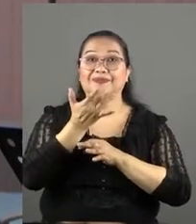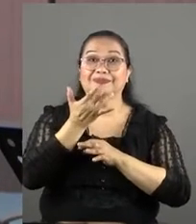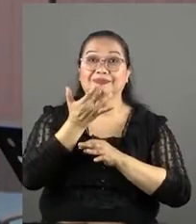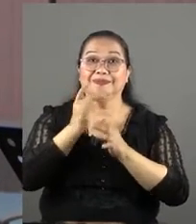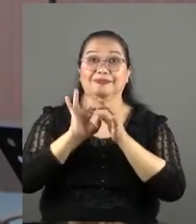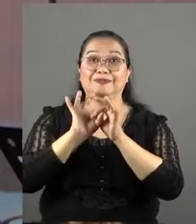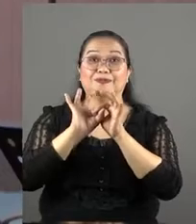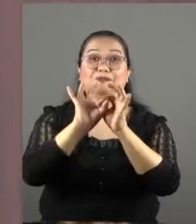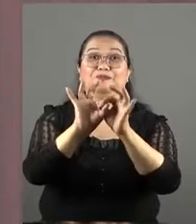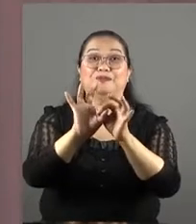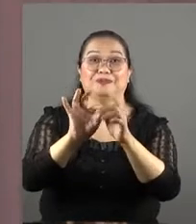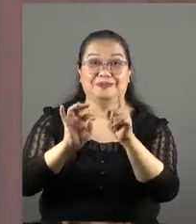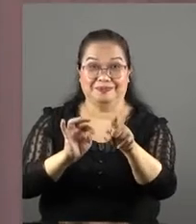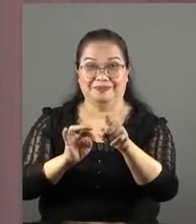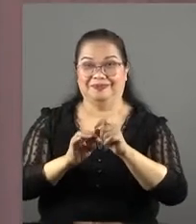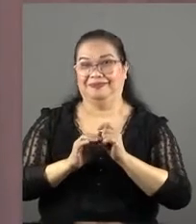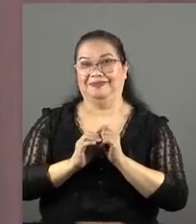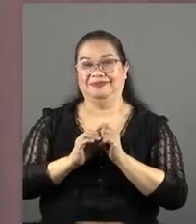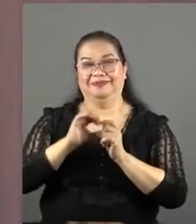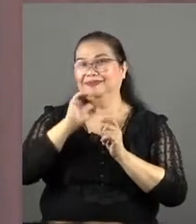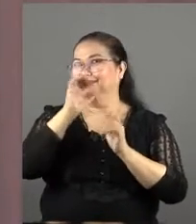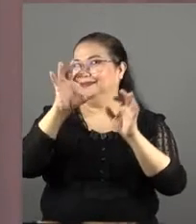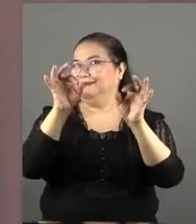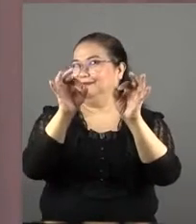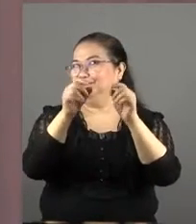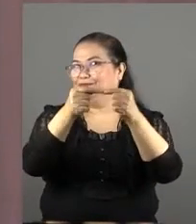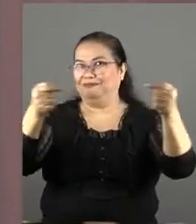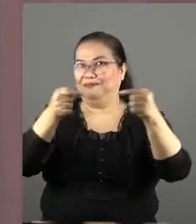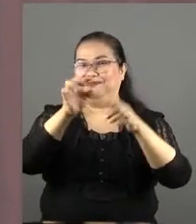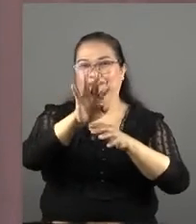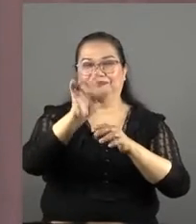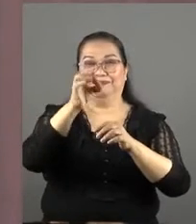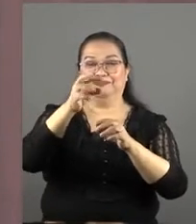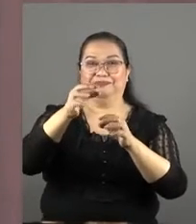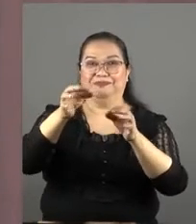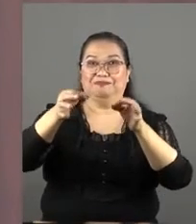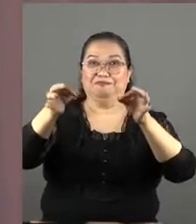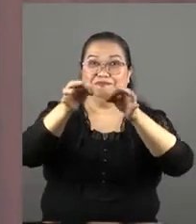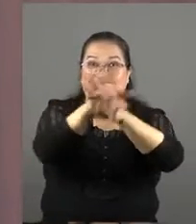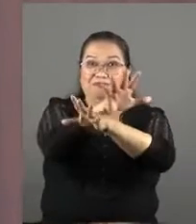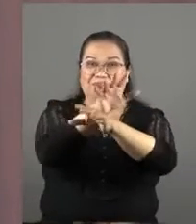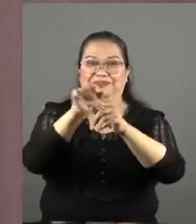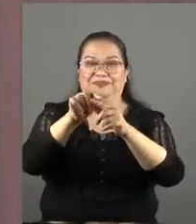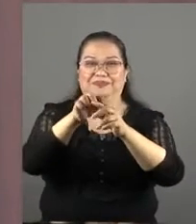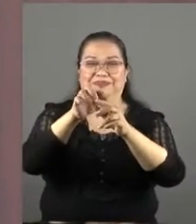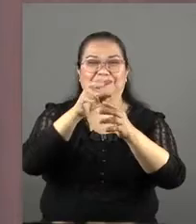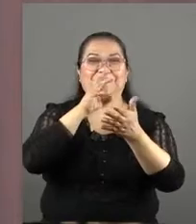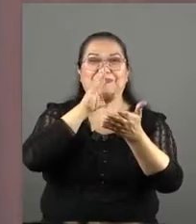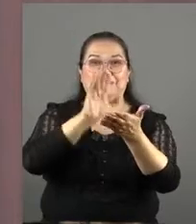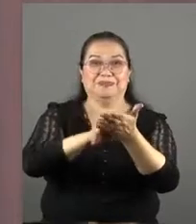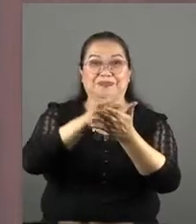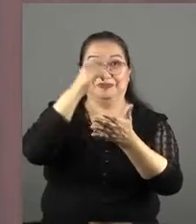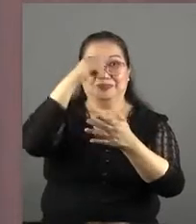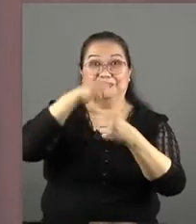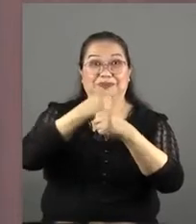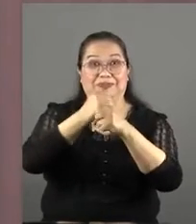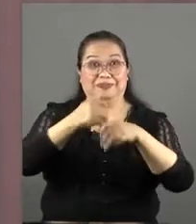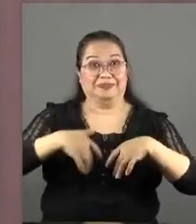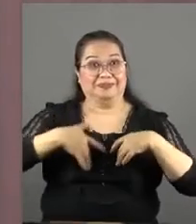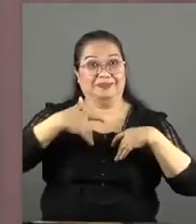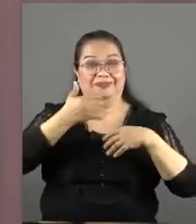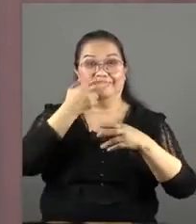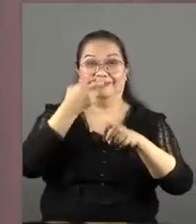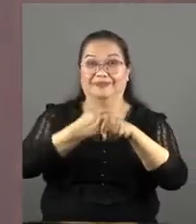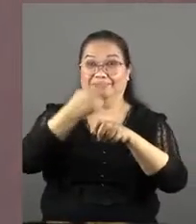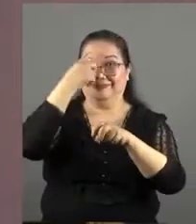against you. He's there to vindicate you before the wicked who made life hard for you.